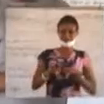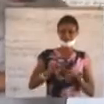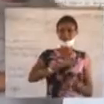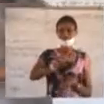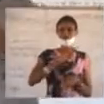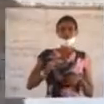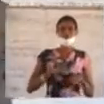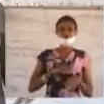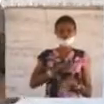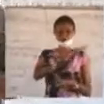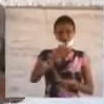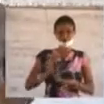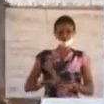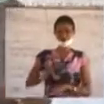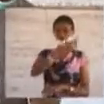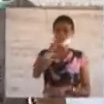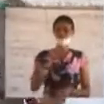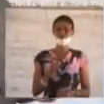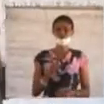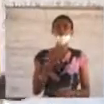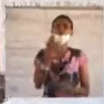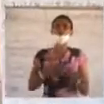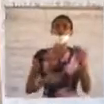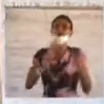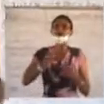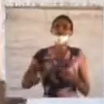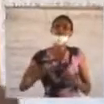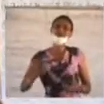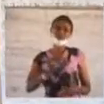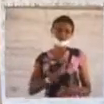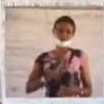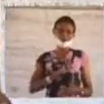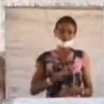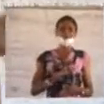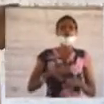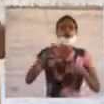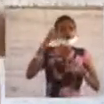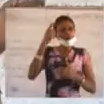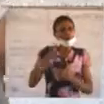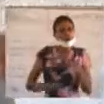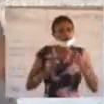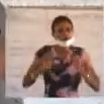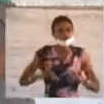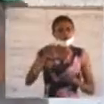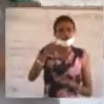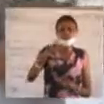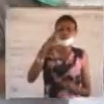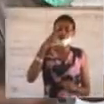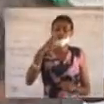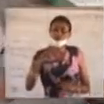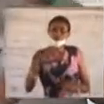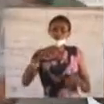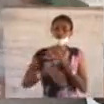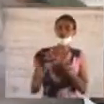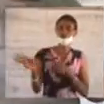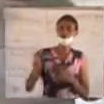attitudes or behaviors of people who are addicted to drugs. How do they behave? Do they behave